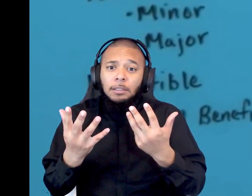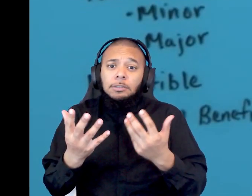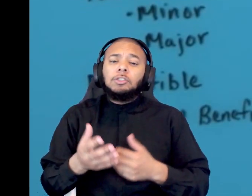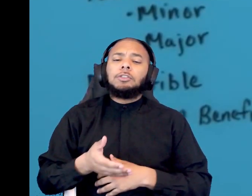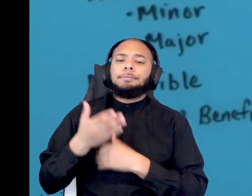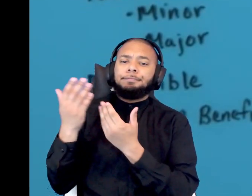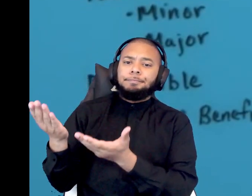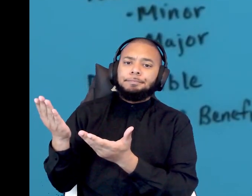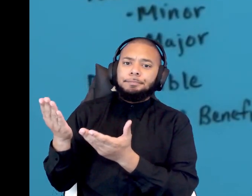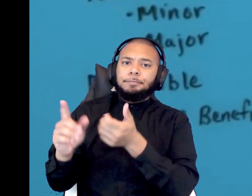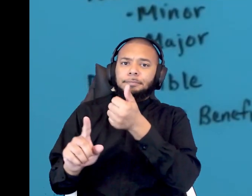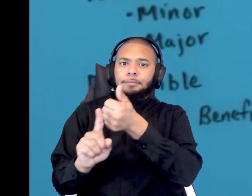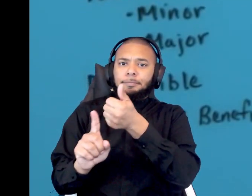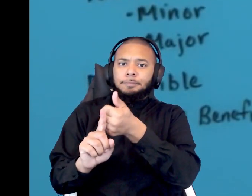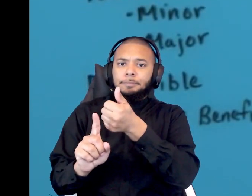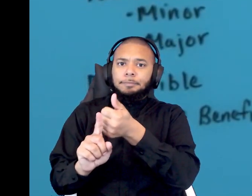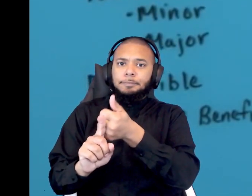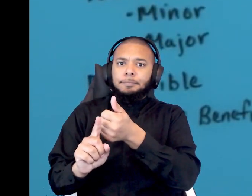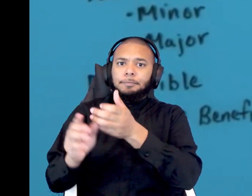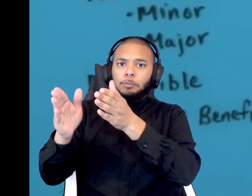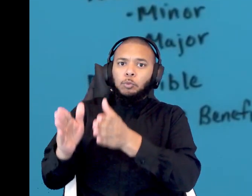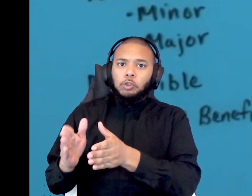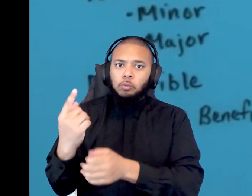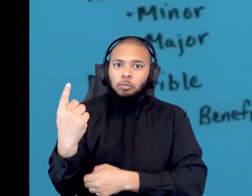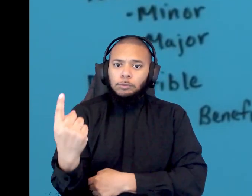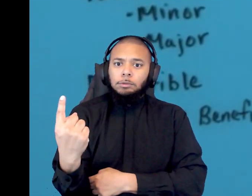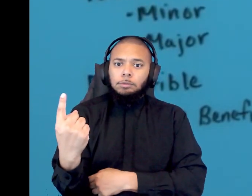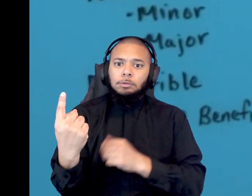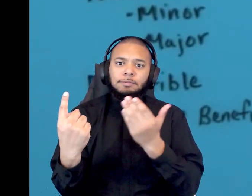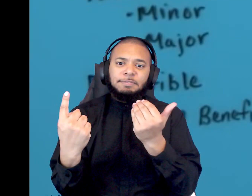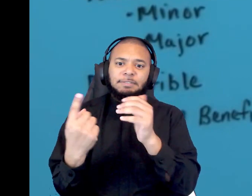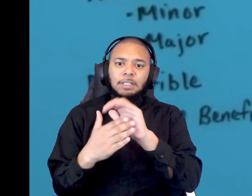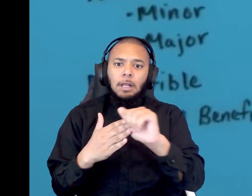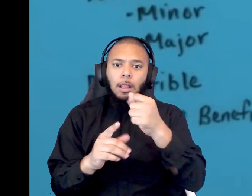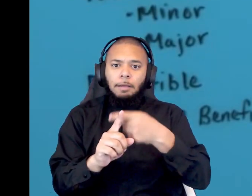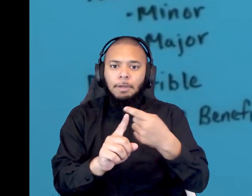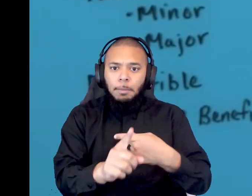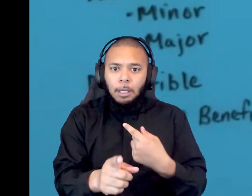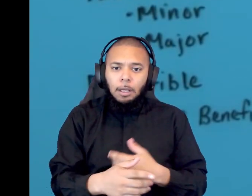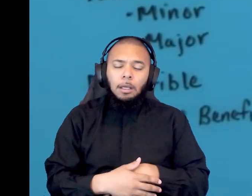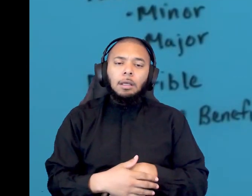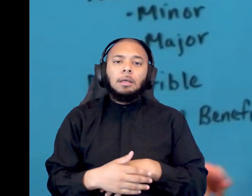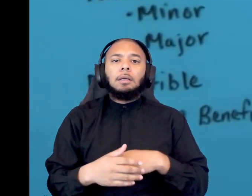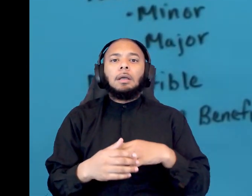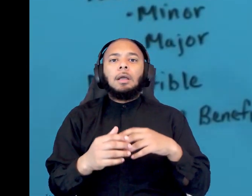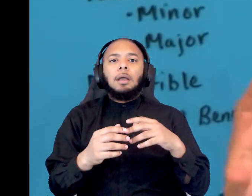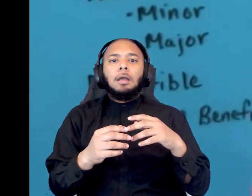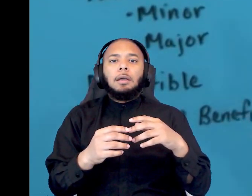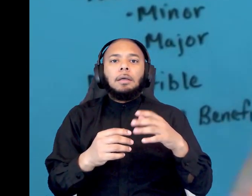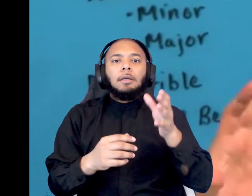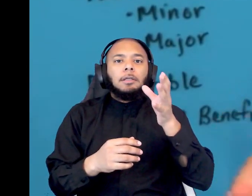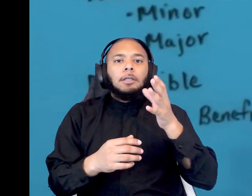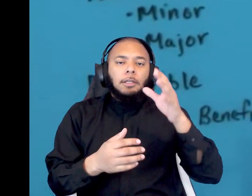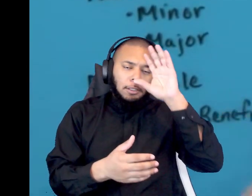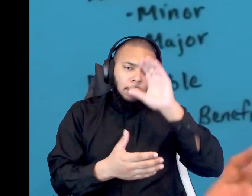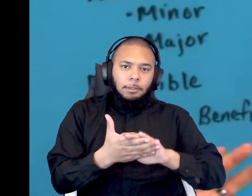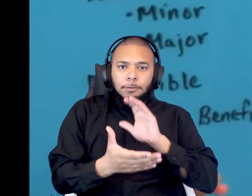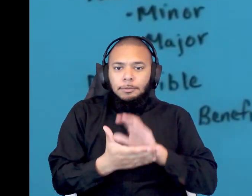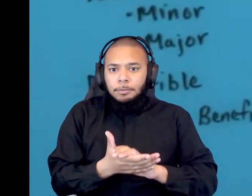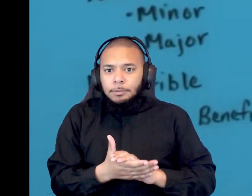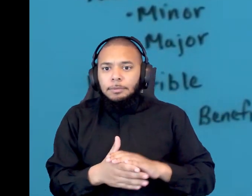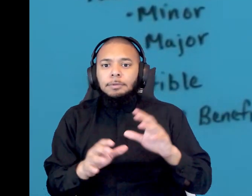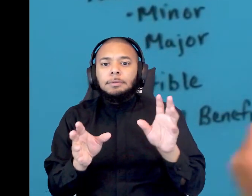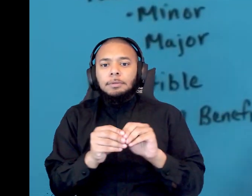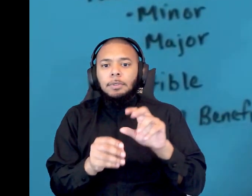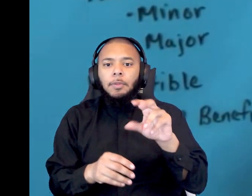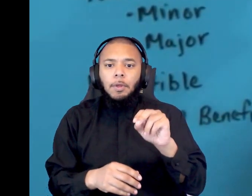employer. If you add your spouse, it's double that. If you add children, it's a little bit more. And if you have the whole family, it can be anywhere between $60 and